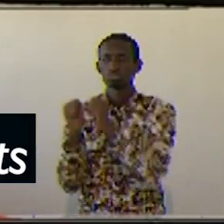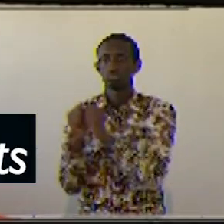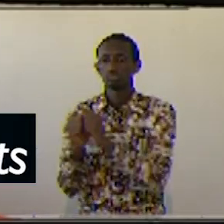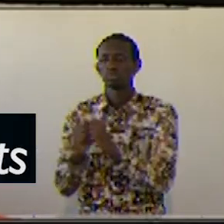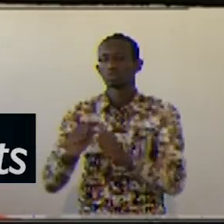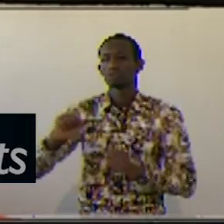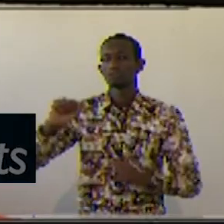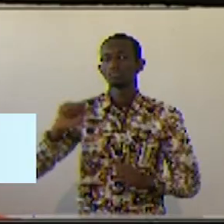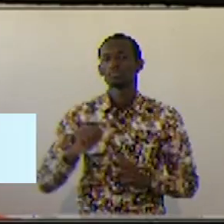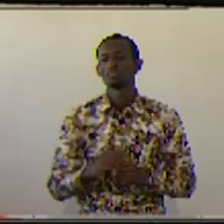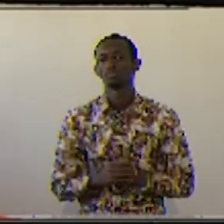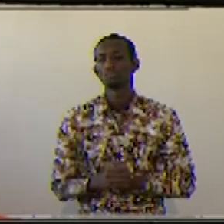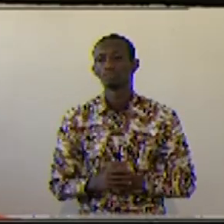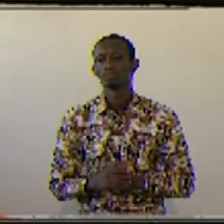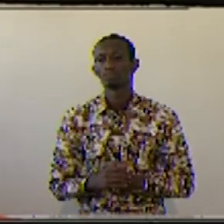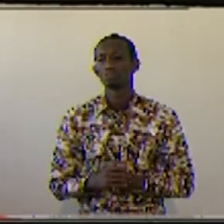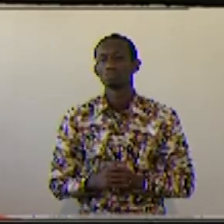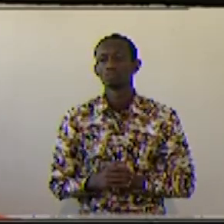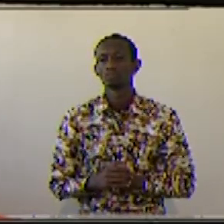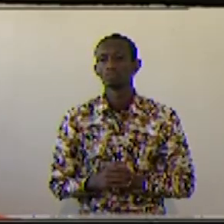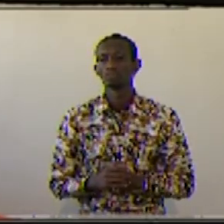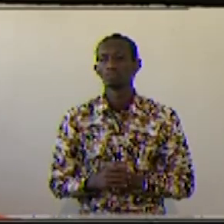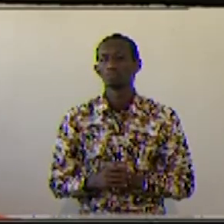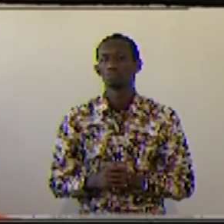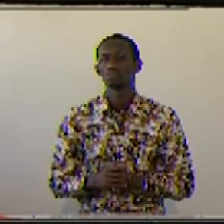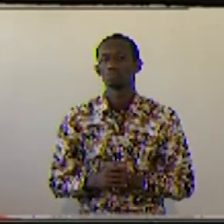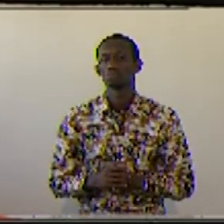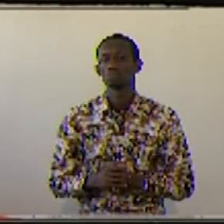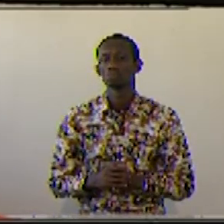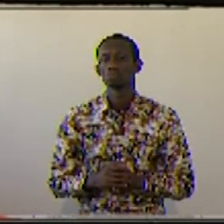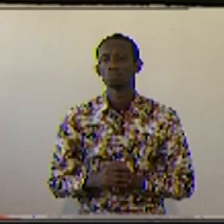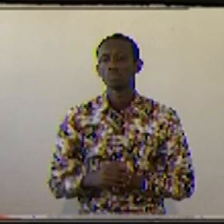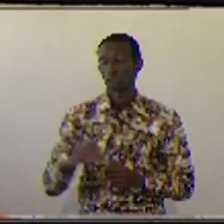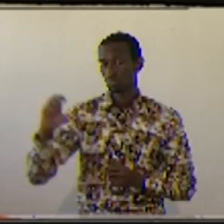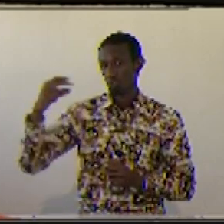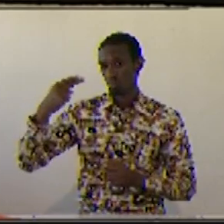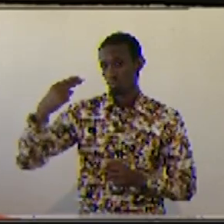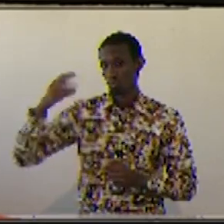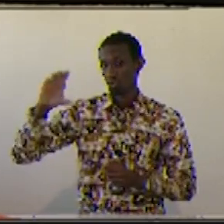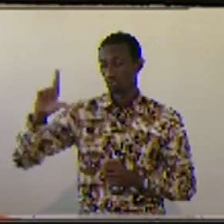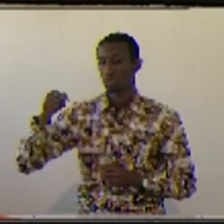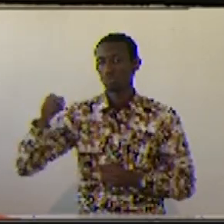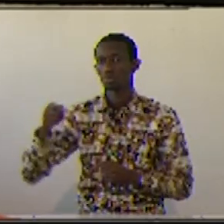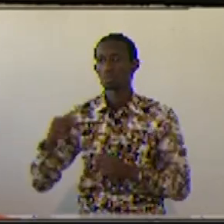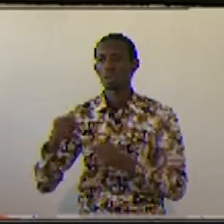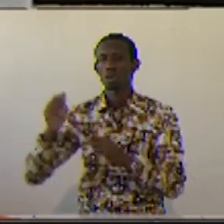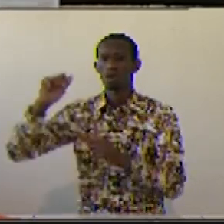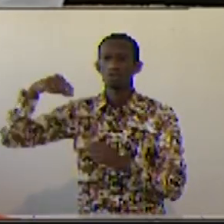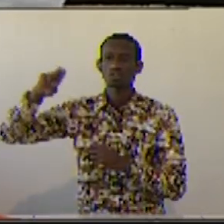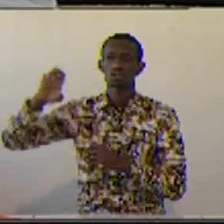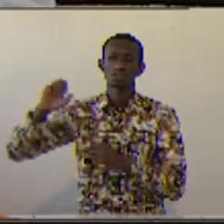while aqueous, this hydrochloric acid will be in aqueous state. Now, what do